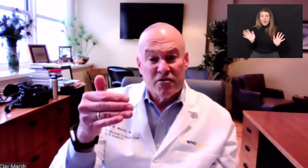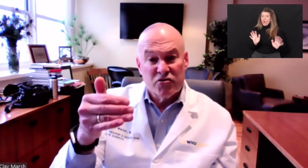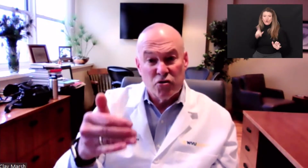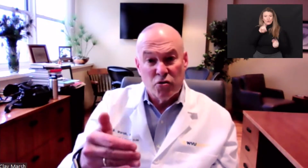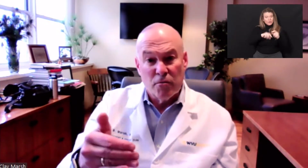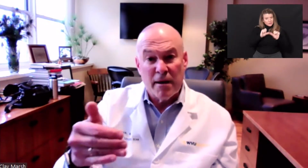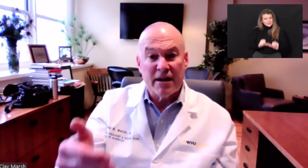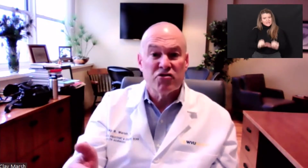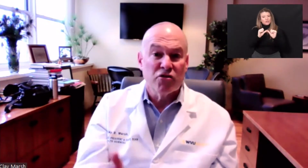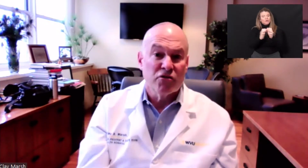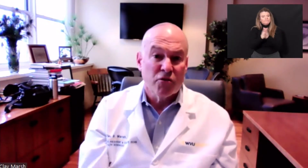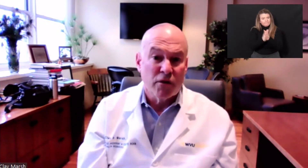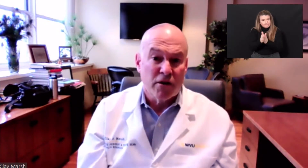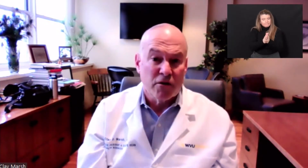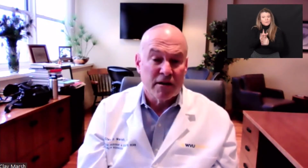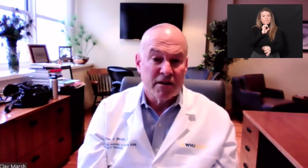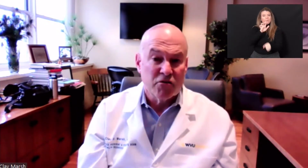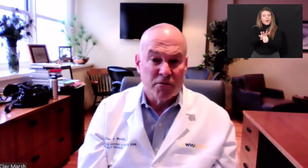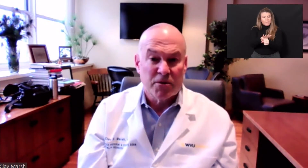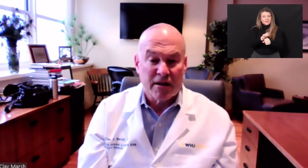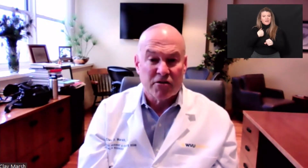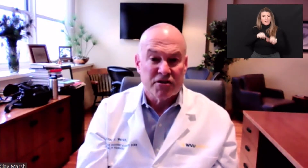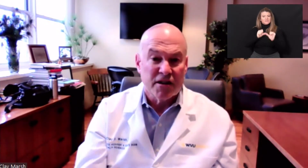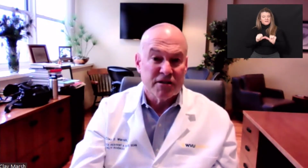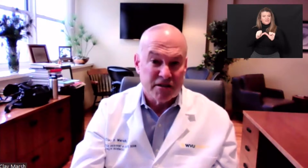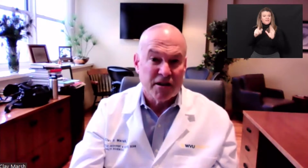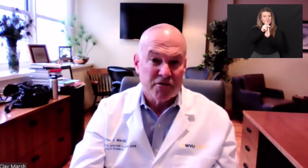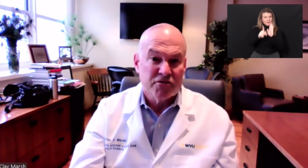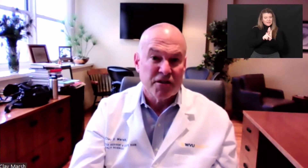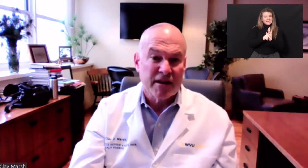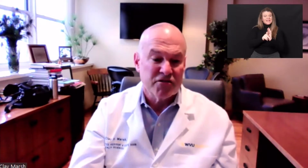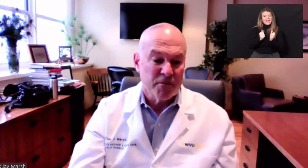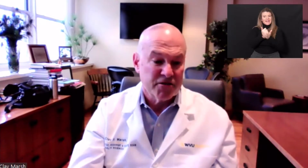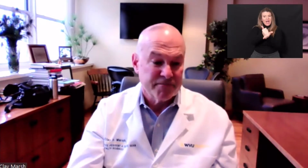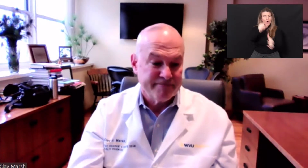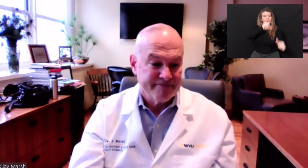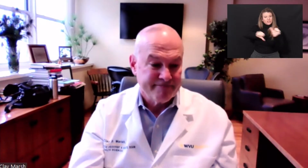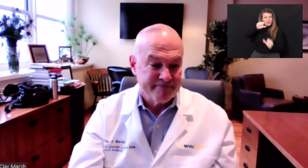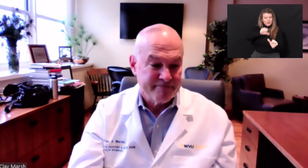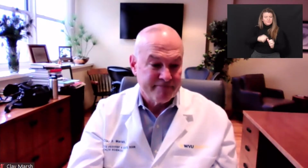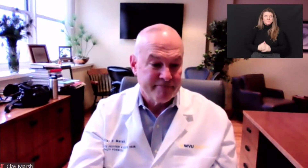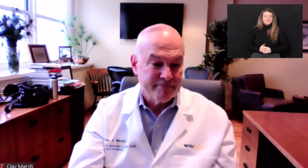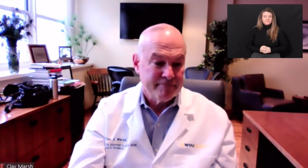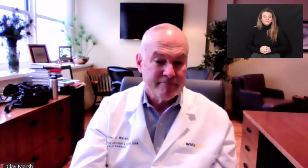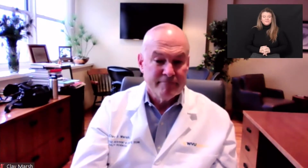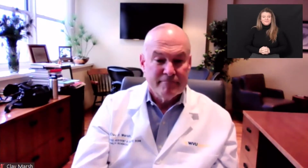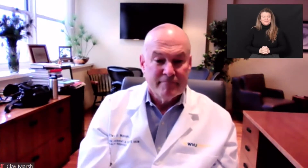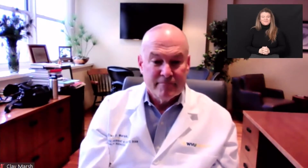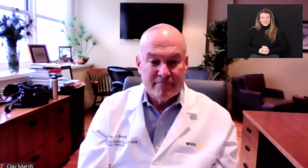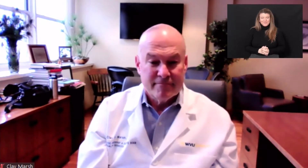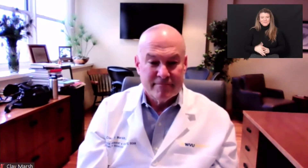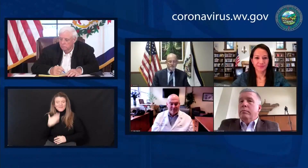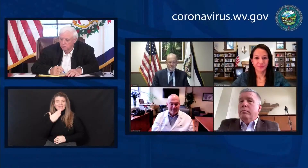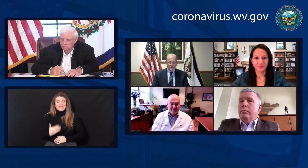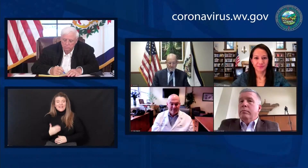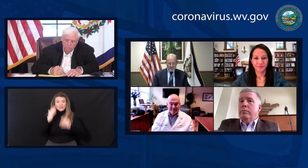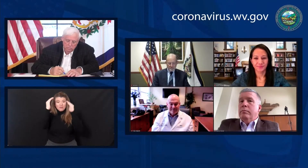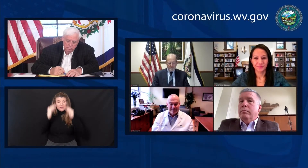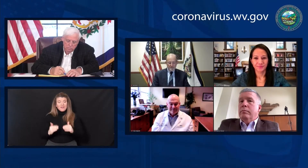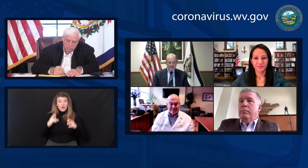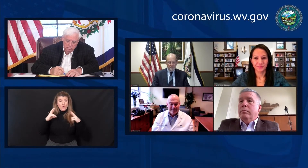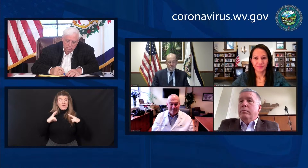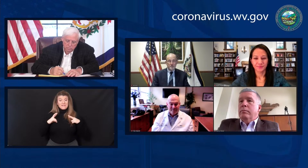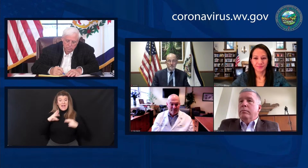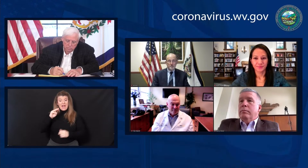vigilance to make sure that we are continuing to protect ourselves and each other. So thank you so much. All right, thank you, Dr. Marsh. Next to retired